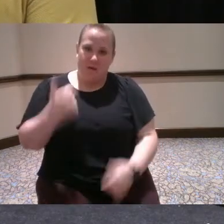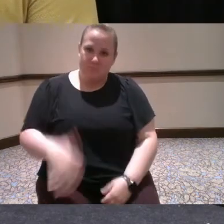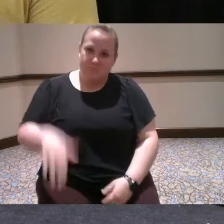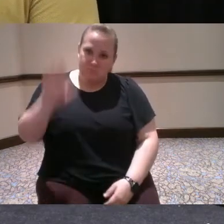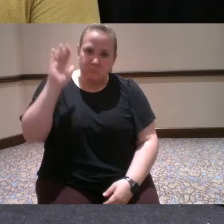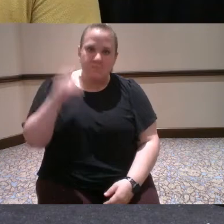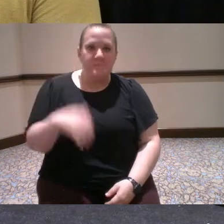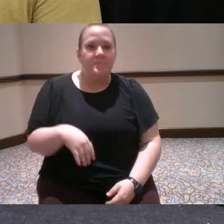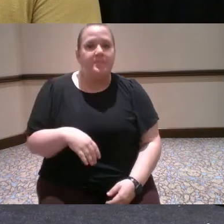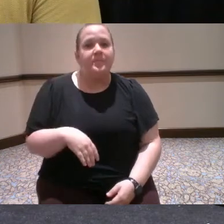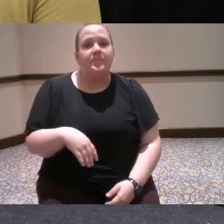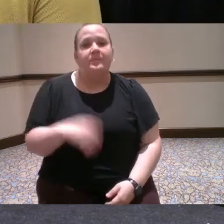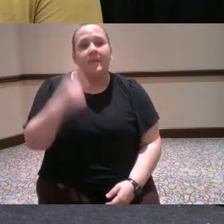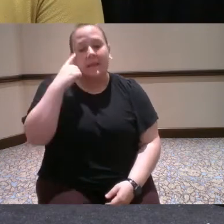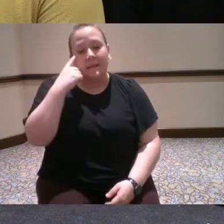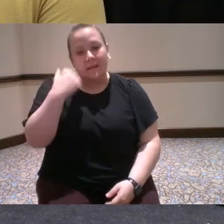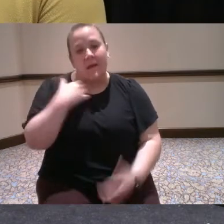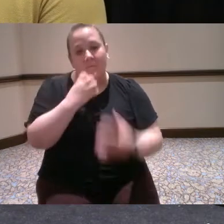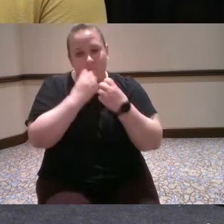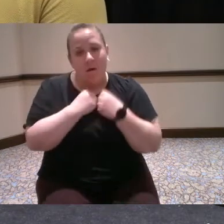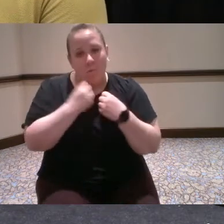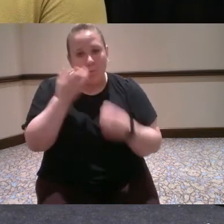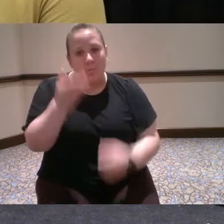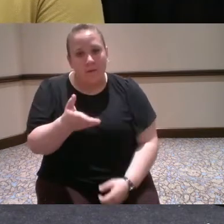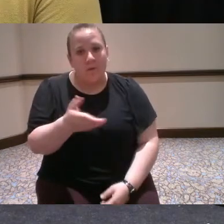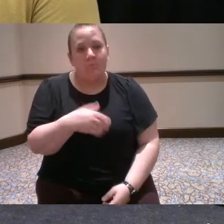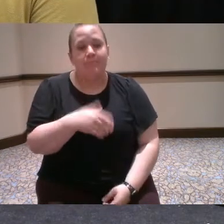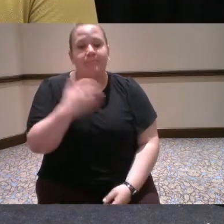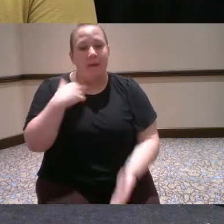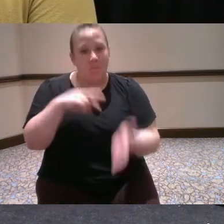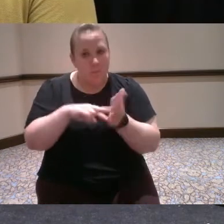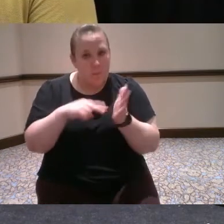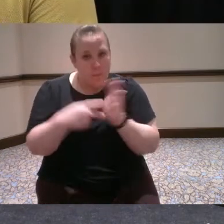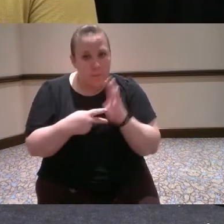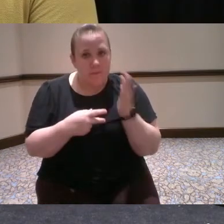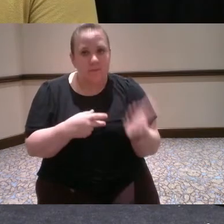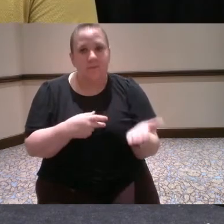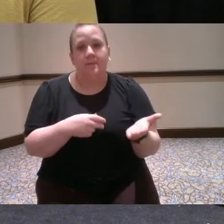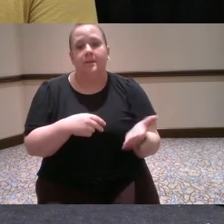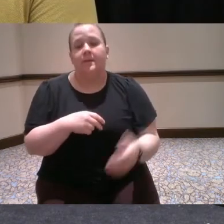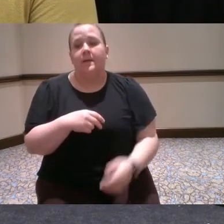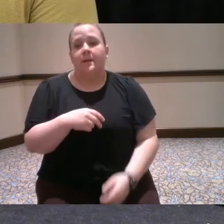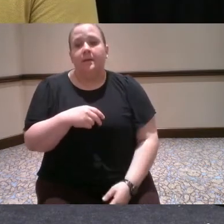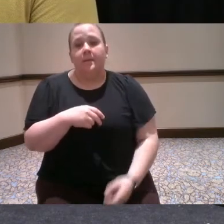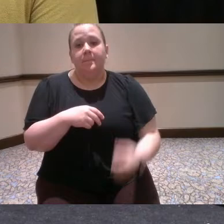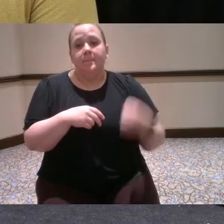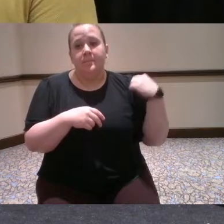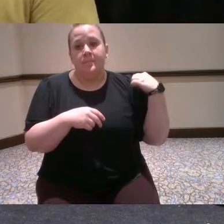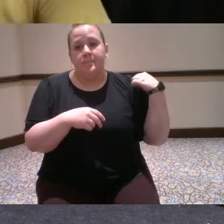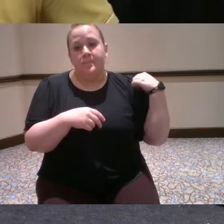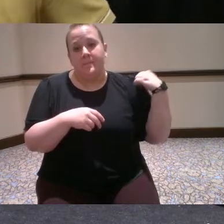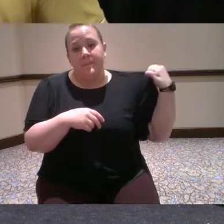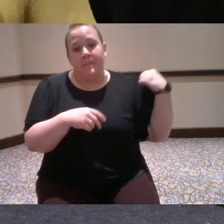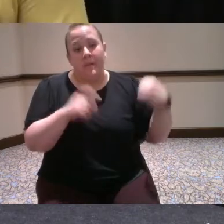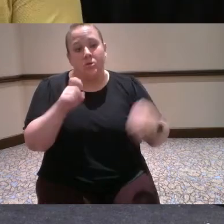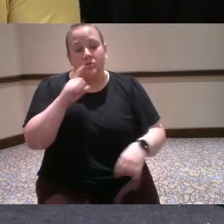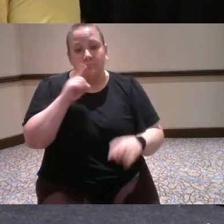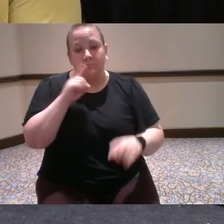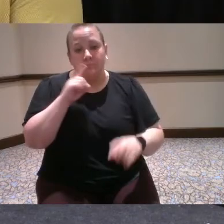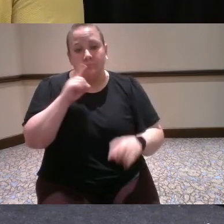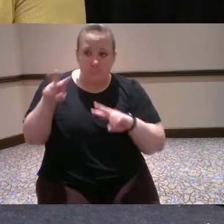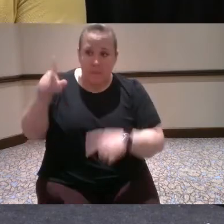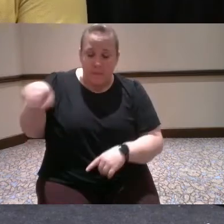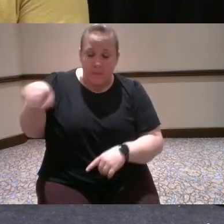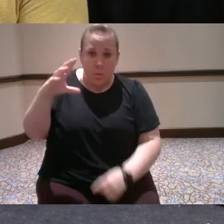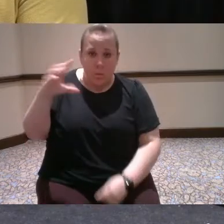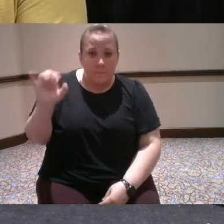so yeah, I think that there's value in that, and there's a purpose in that, and there's, you know, we should be looking at those companies as